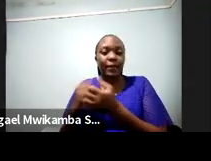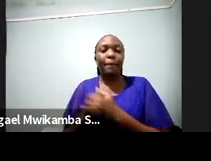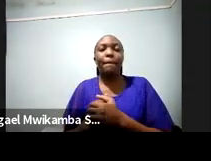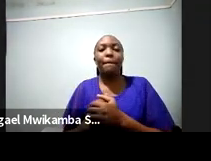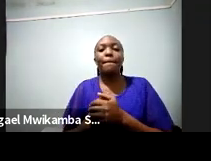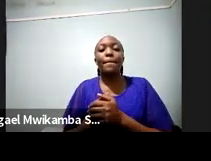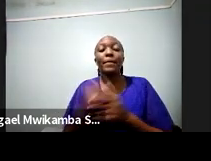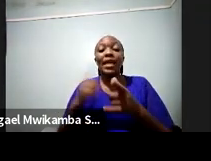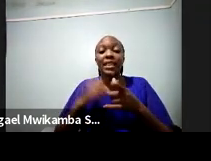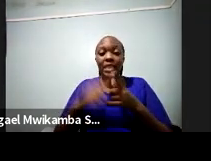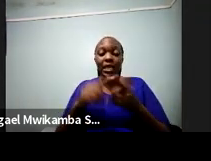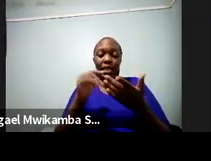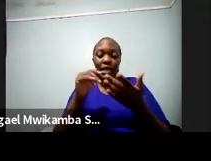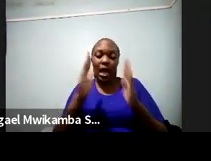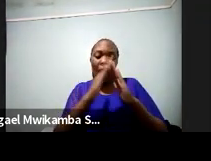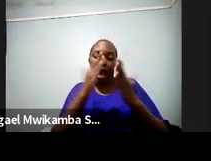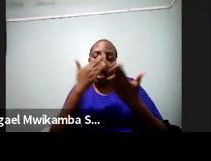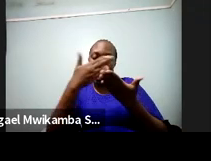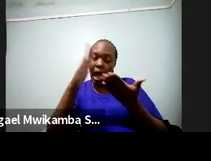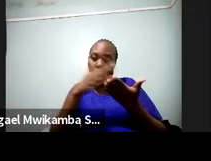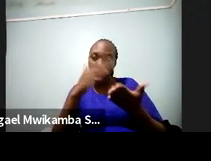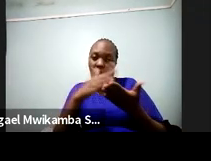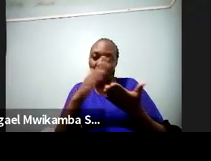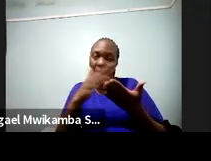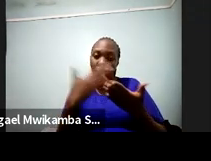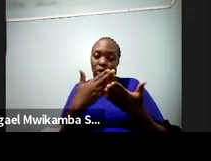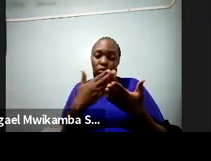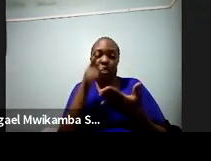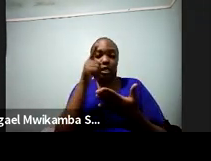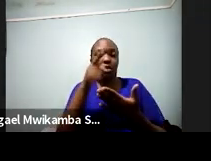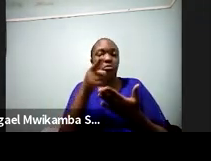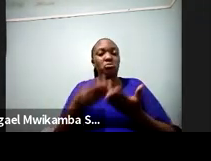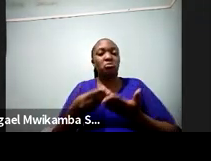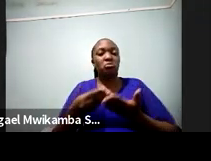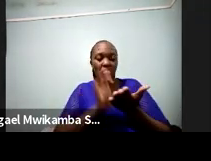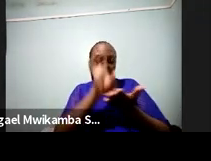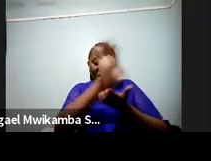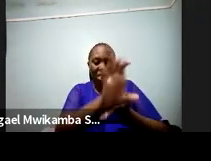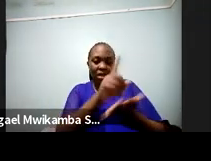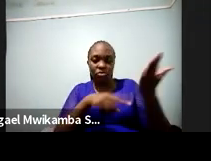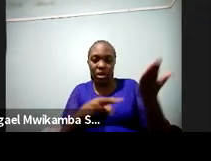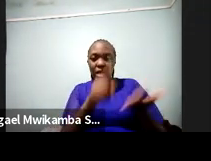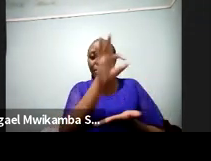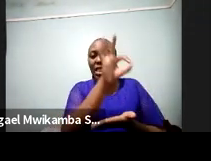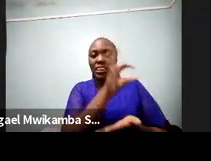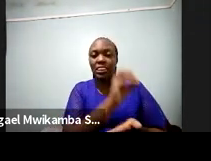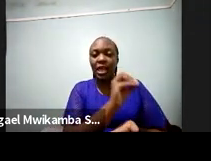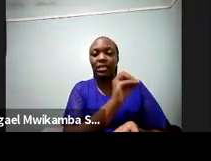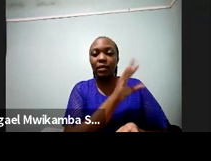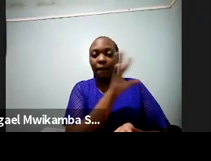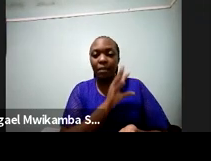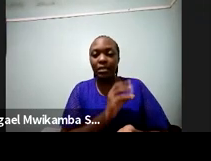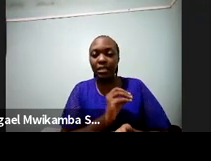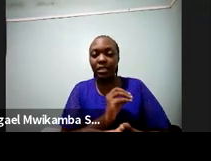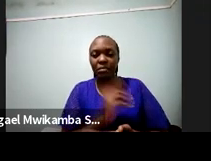30%. You are lucky if you are having a free home or you are staying with your brother, your guardian, and you're not paying any rent. So anytime